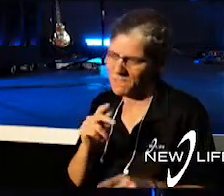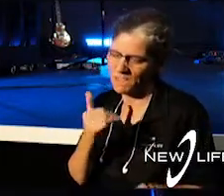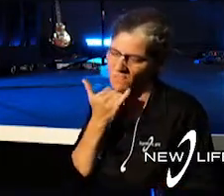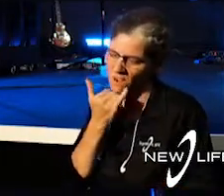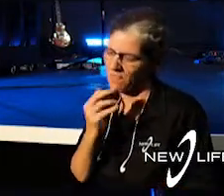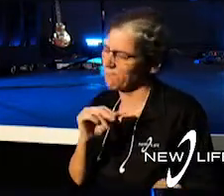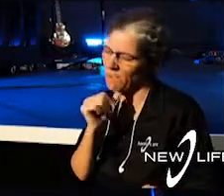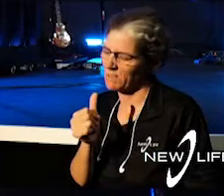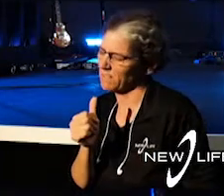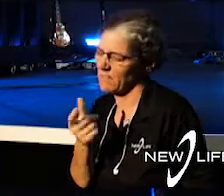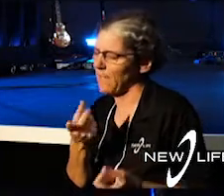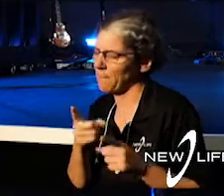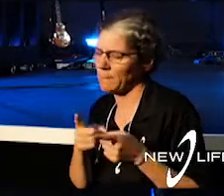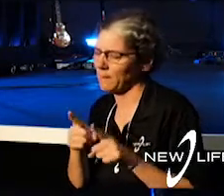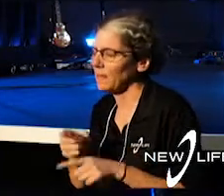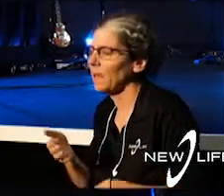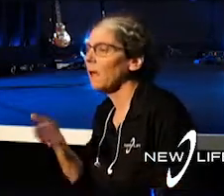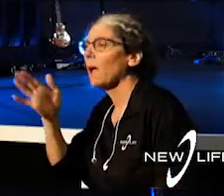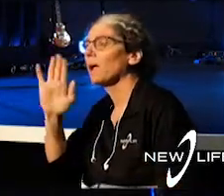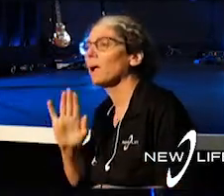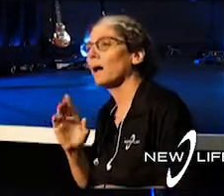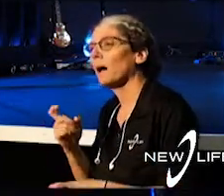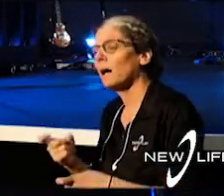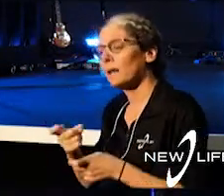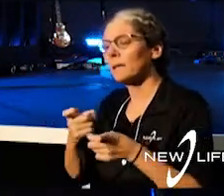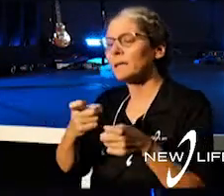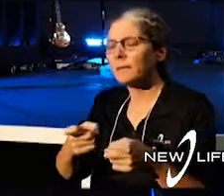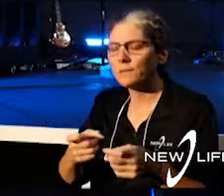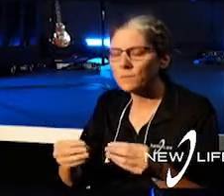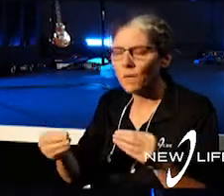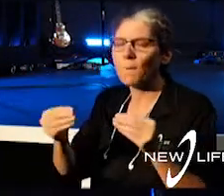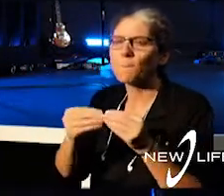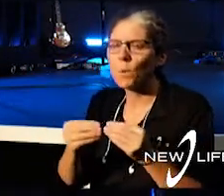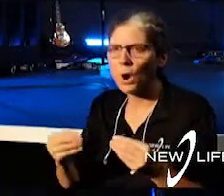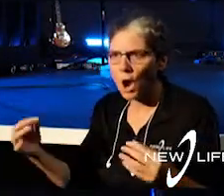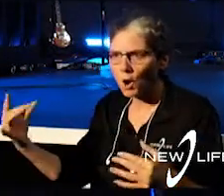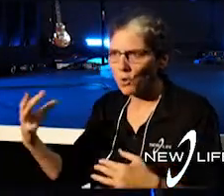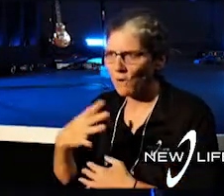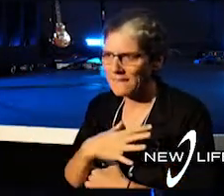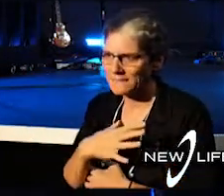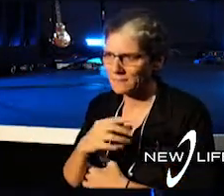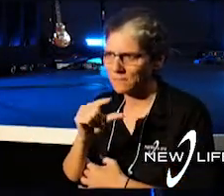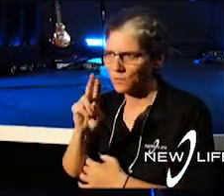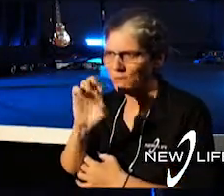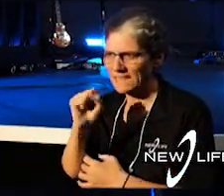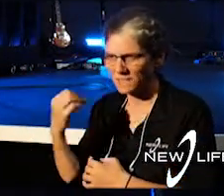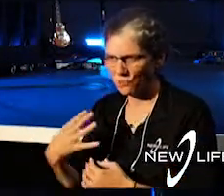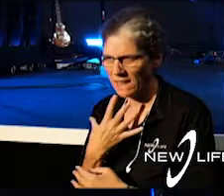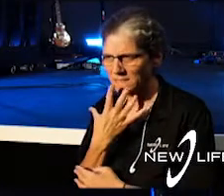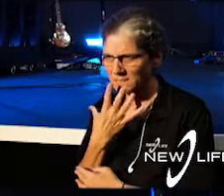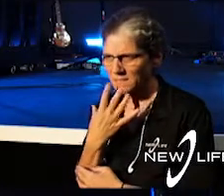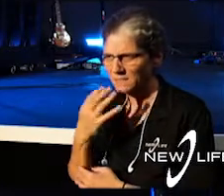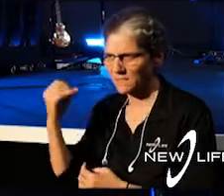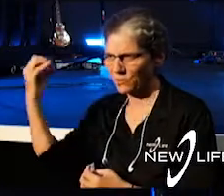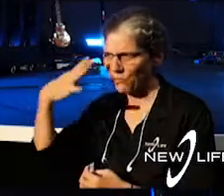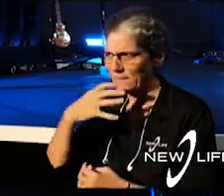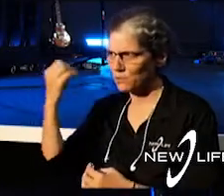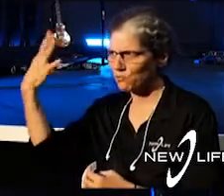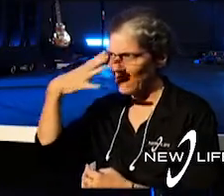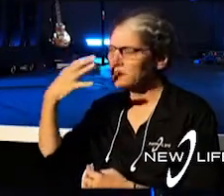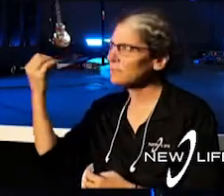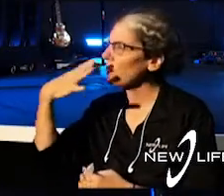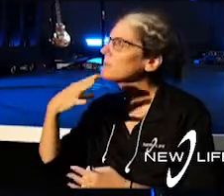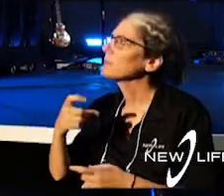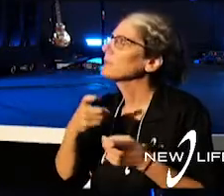No, he gives more grace. When the conflict is painful, when that thing that person